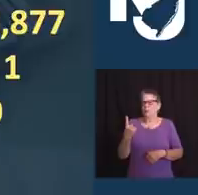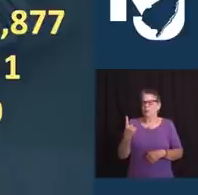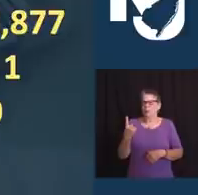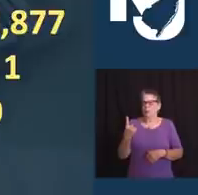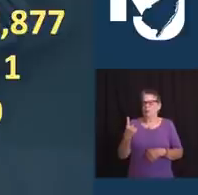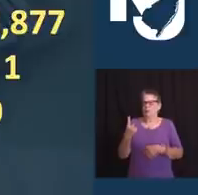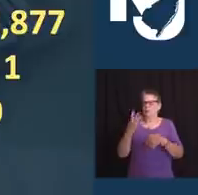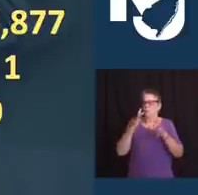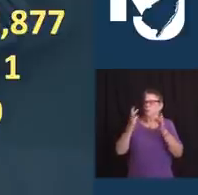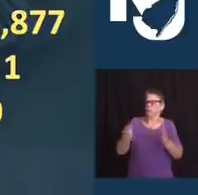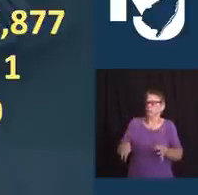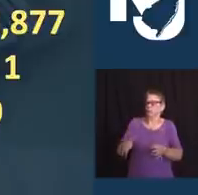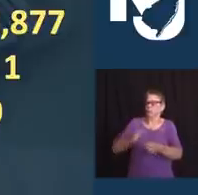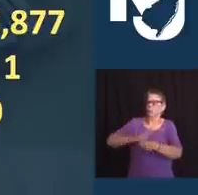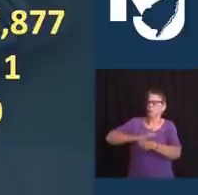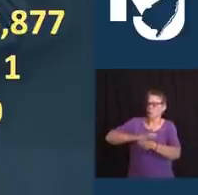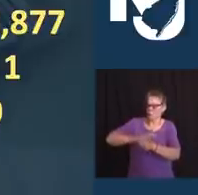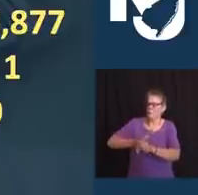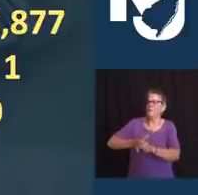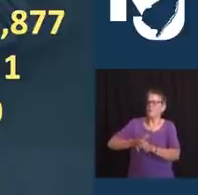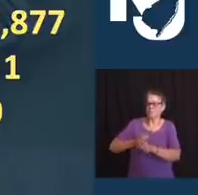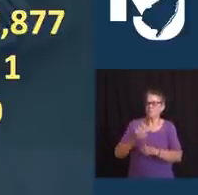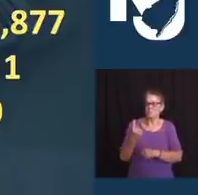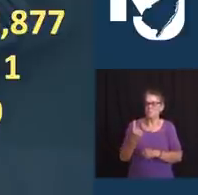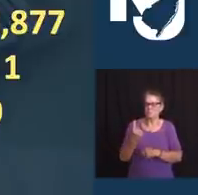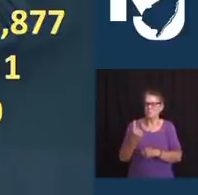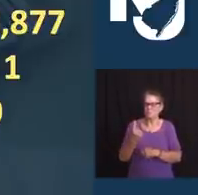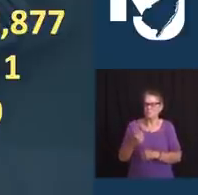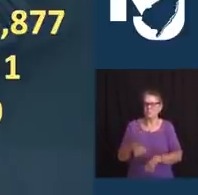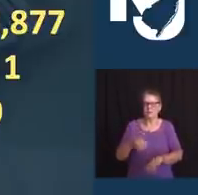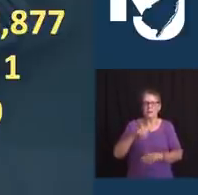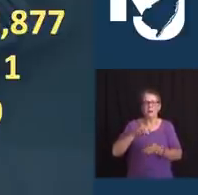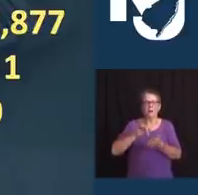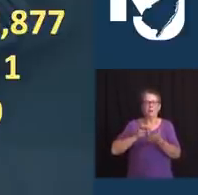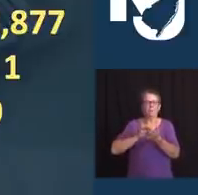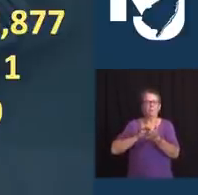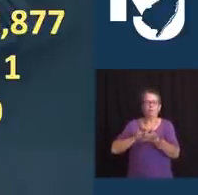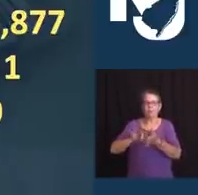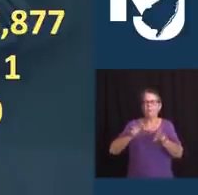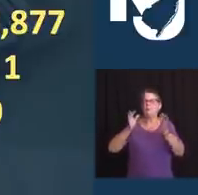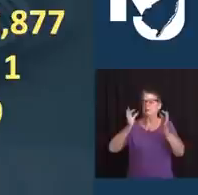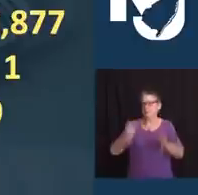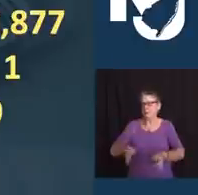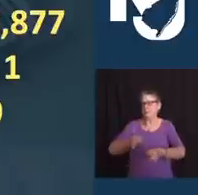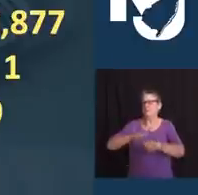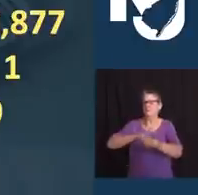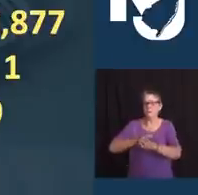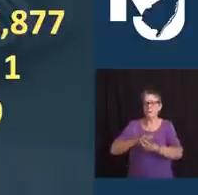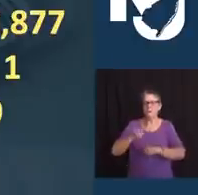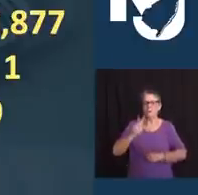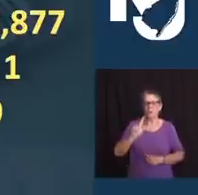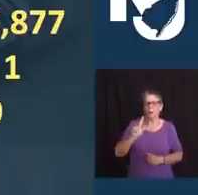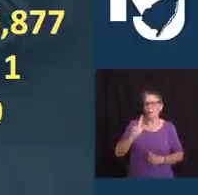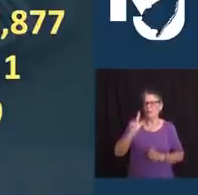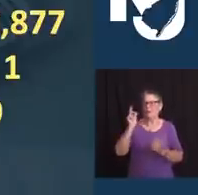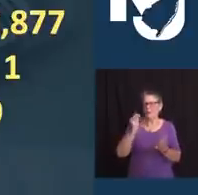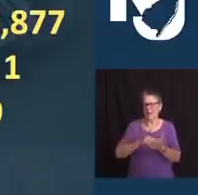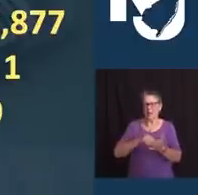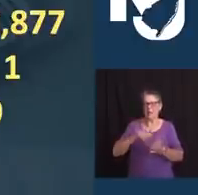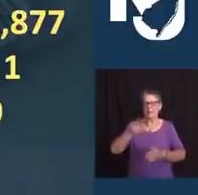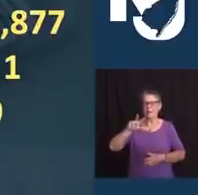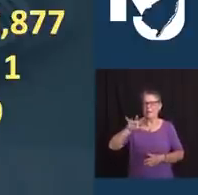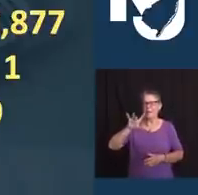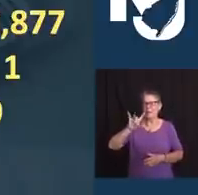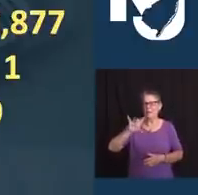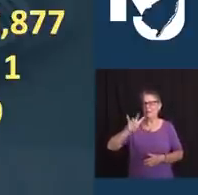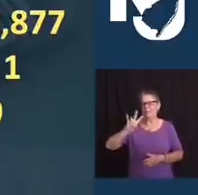last briefing, the confirmed death toll has risen by 34. There is no net change in the number of probable deaths. That